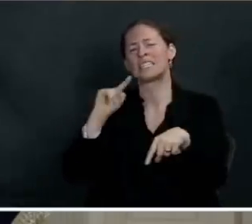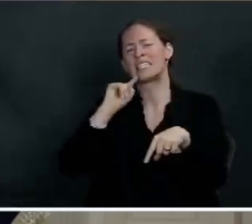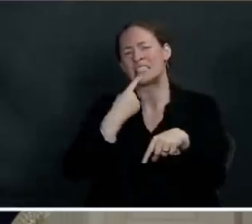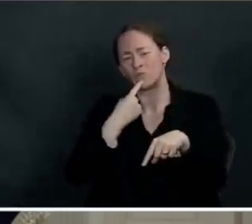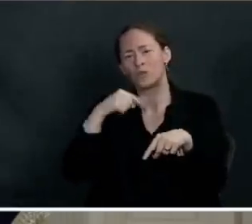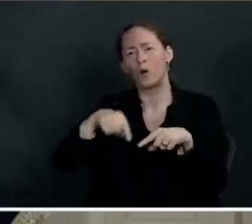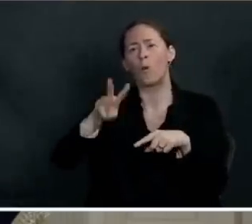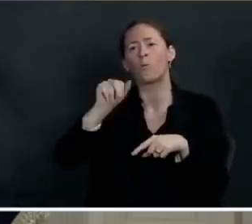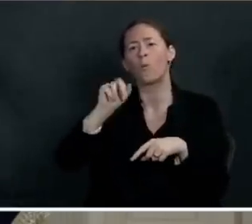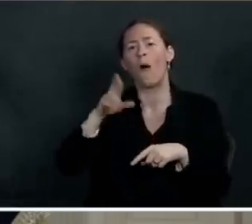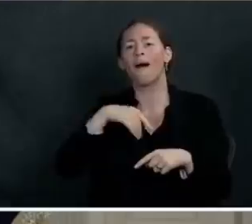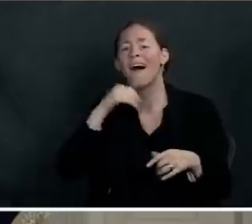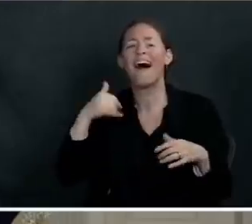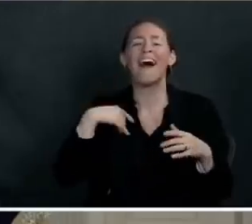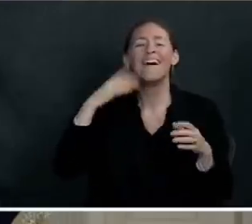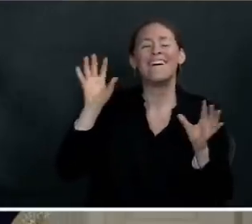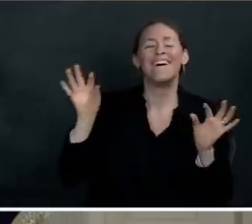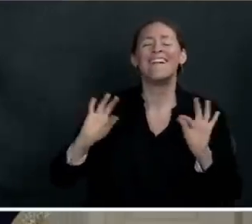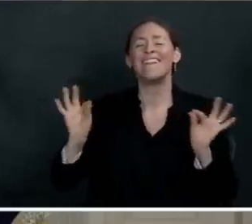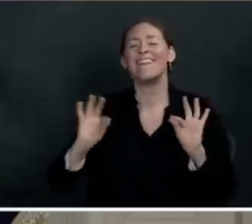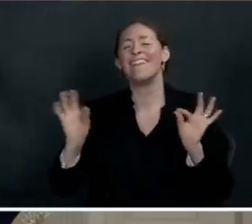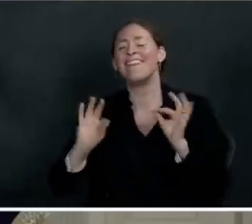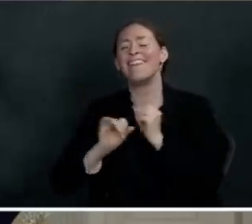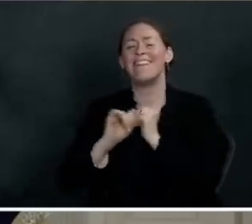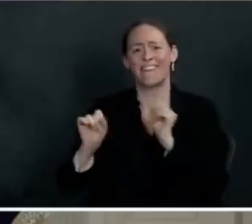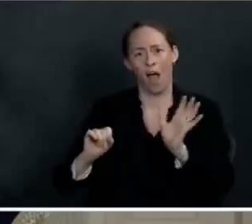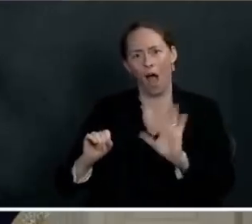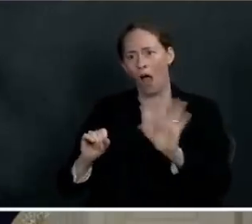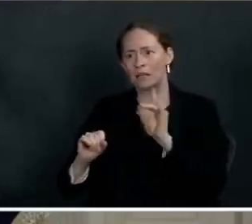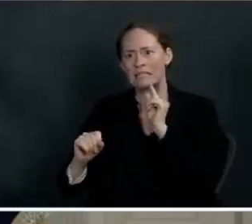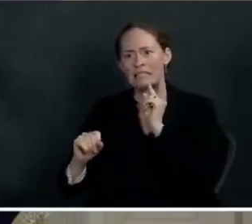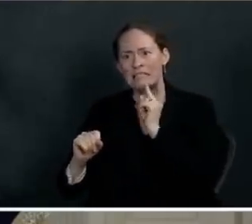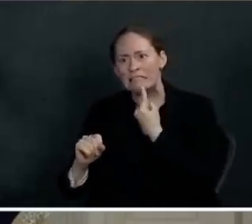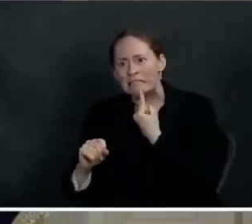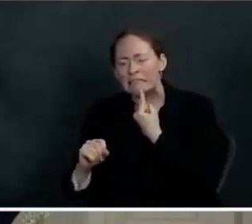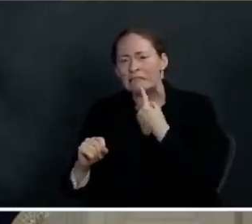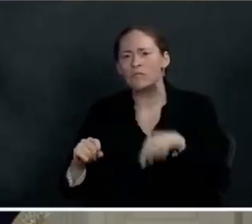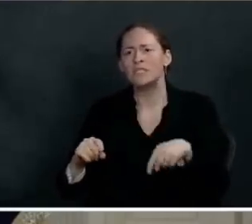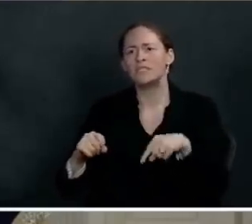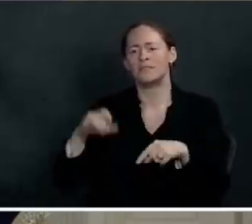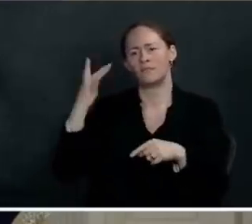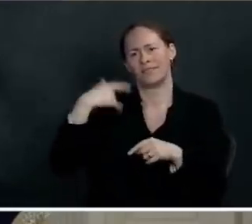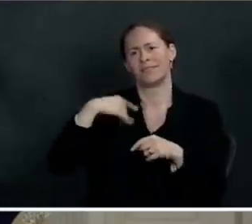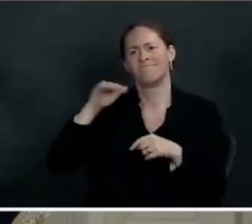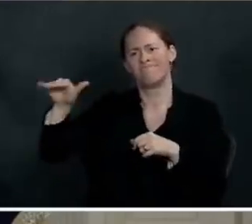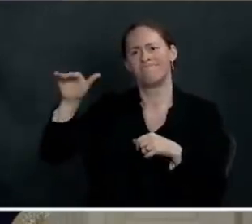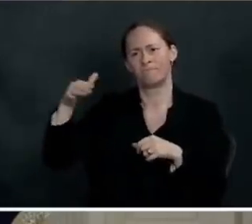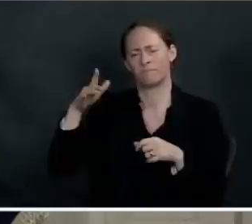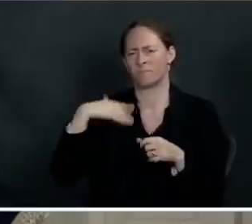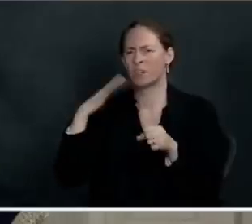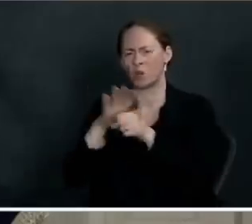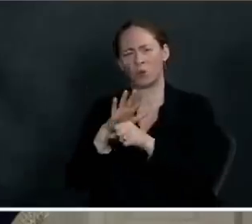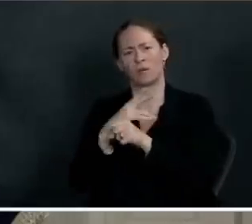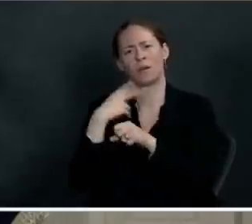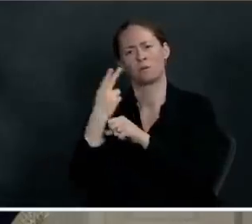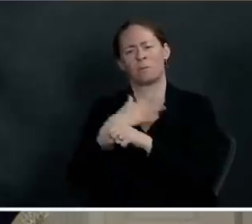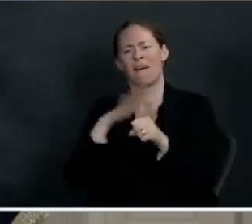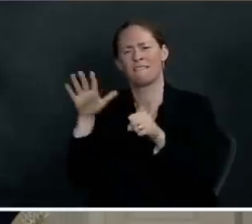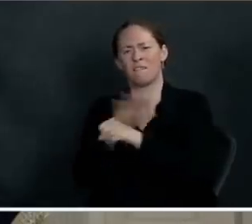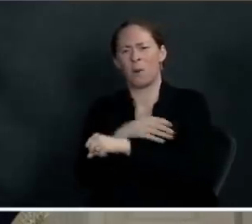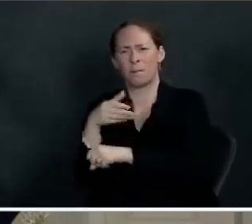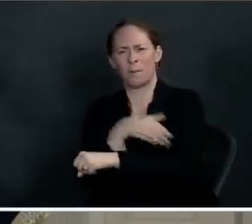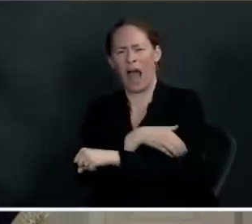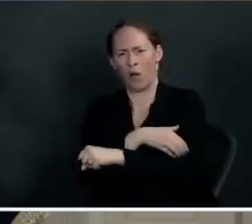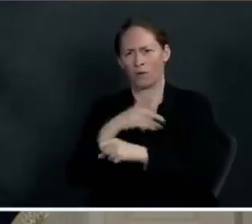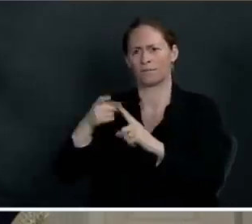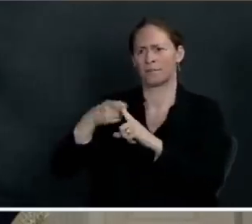I directed the team to be ready to exercise all the authorities I have under the Defense Production Act and